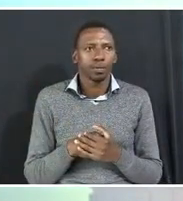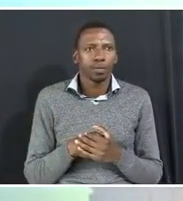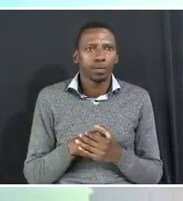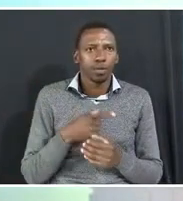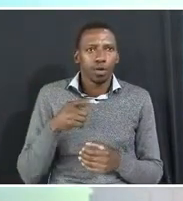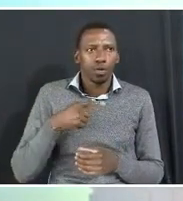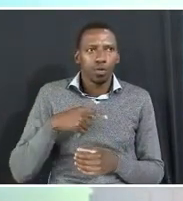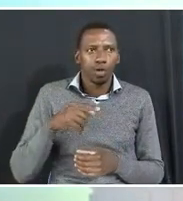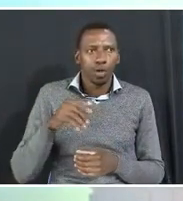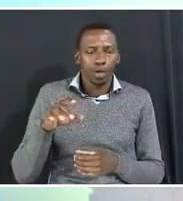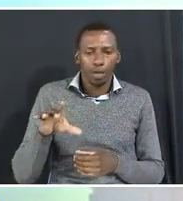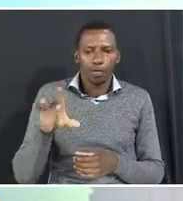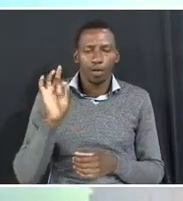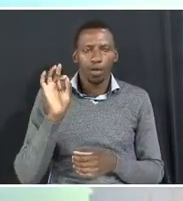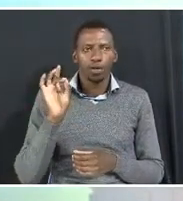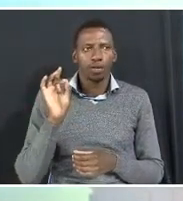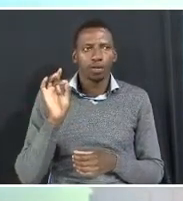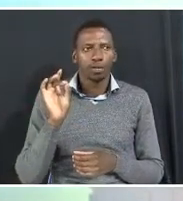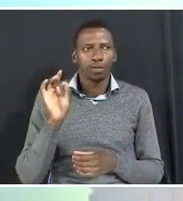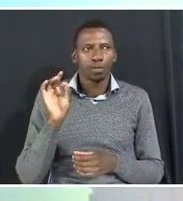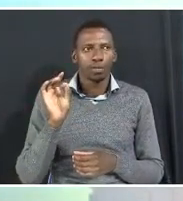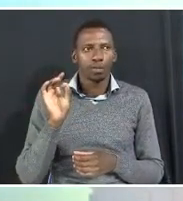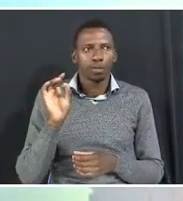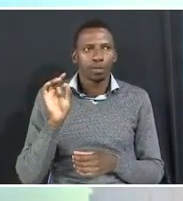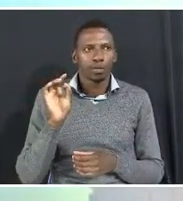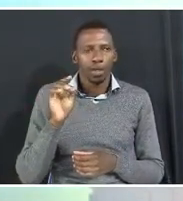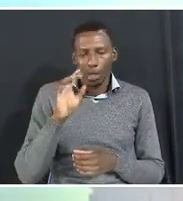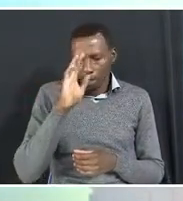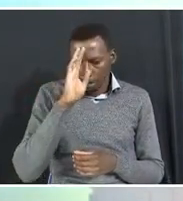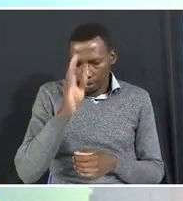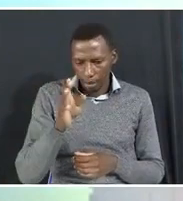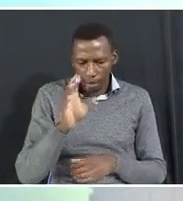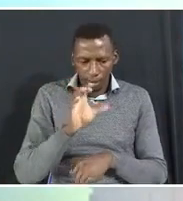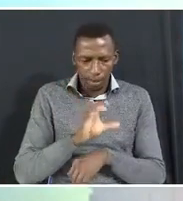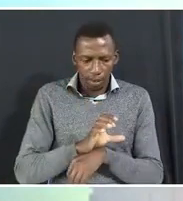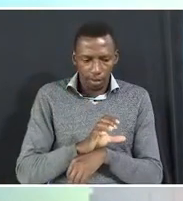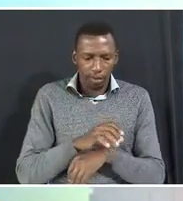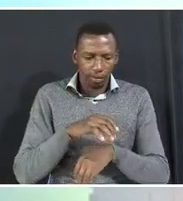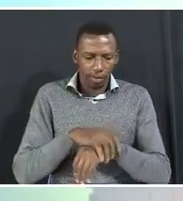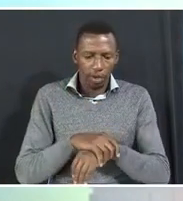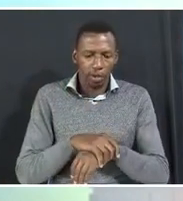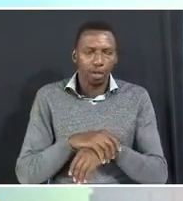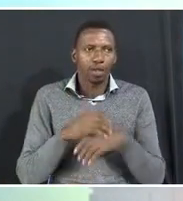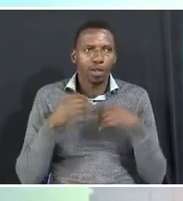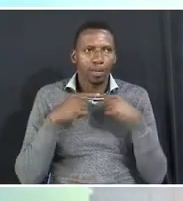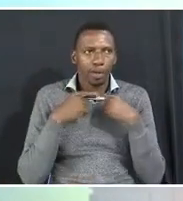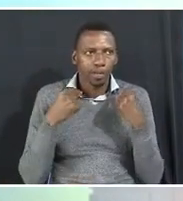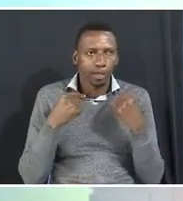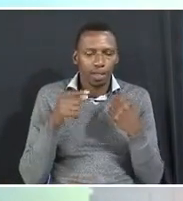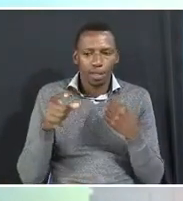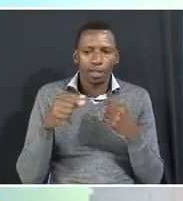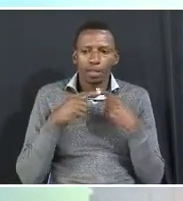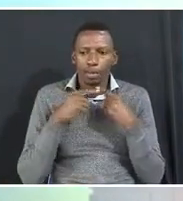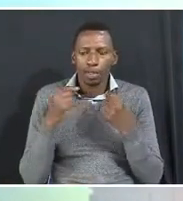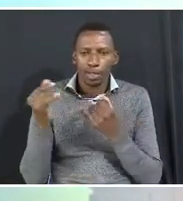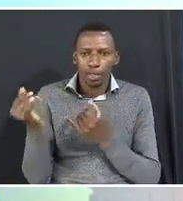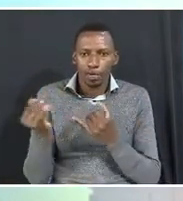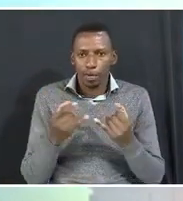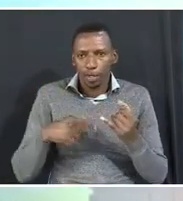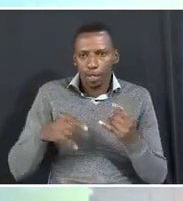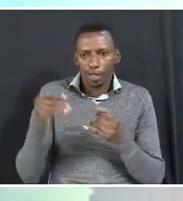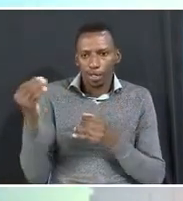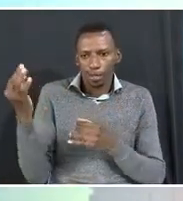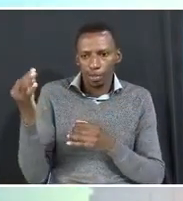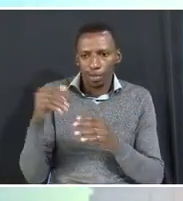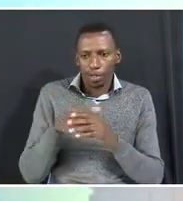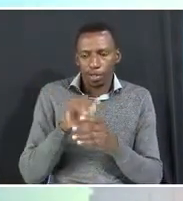we found a certain Sunday. This is a Sunday church, and then we found a pastor, and then that pastor invited us to preach in his church, and then